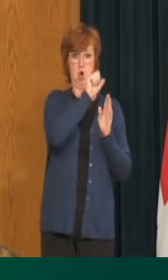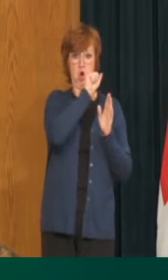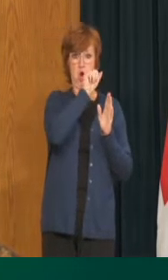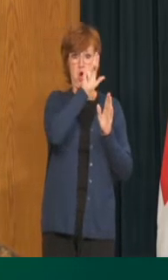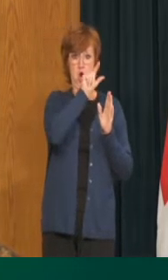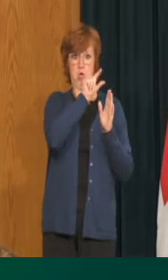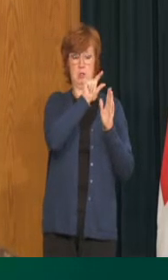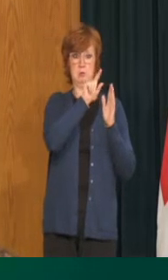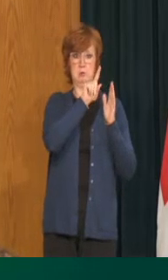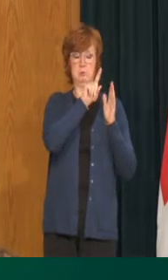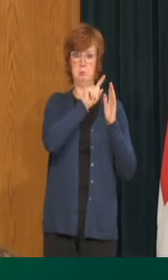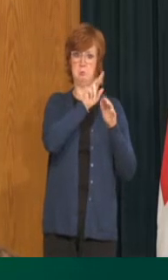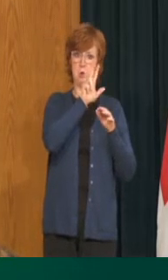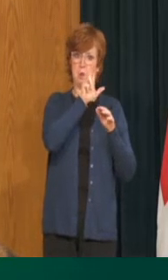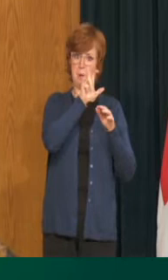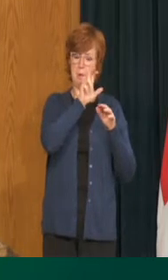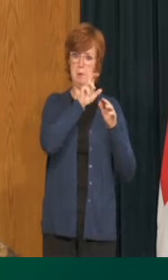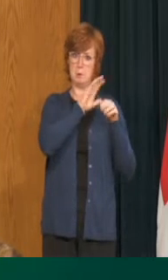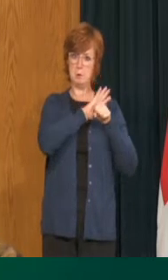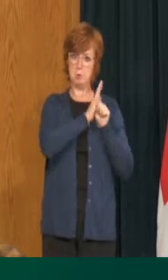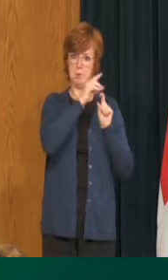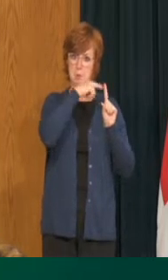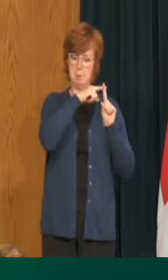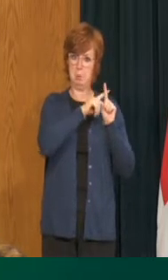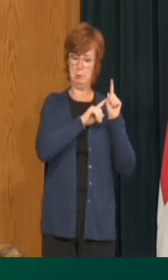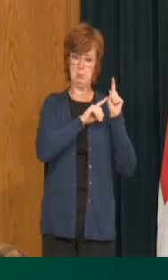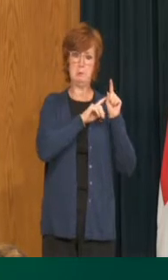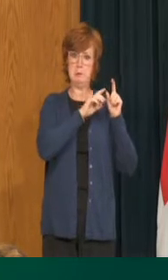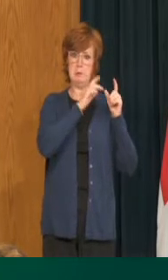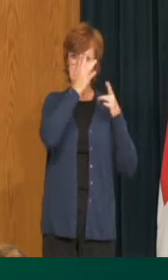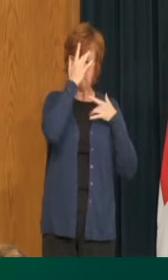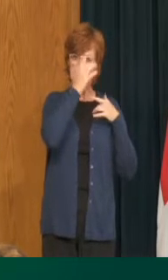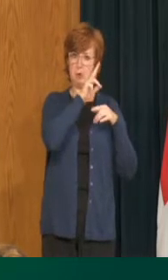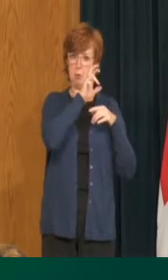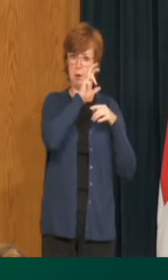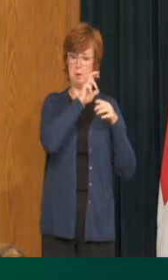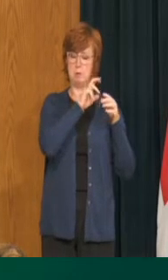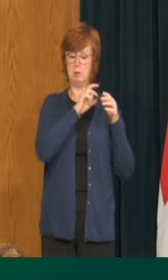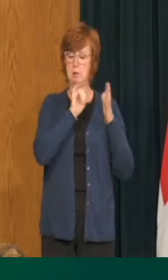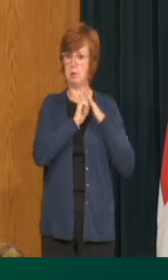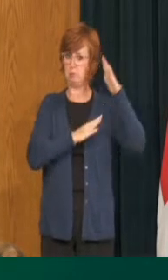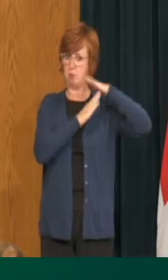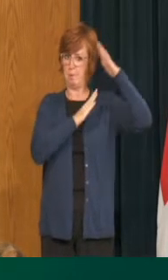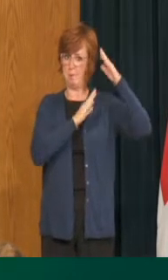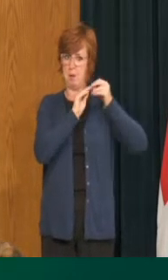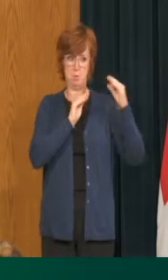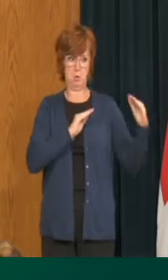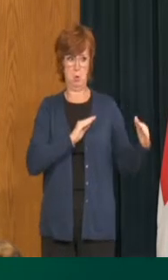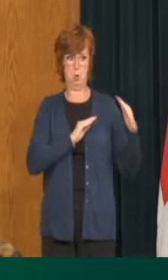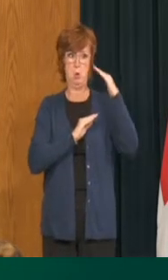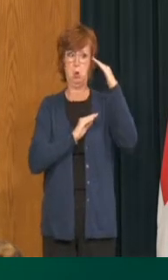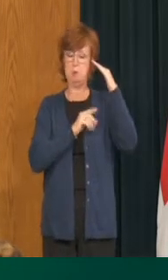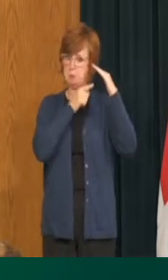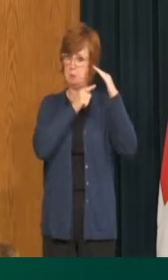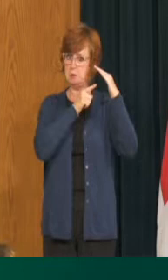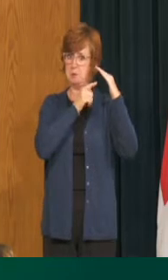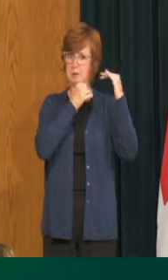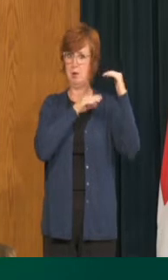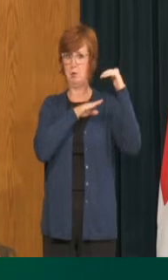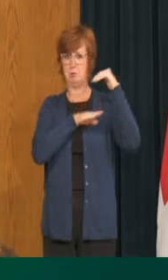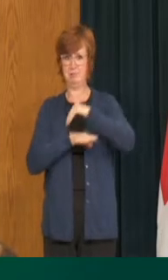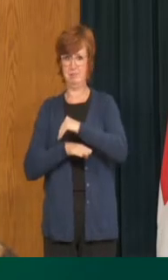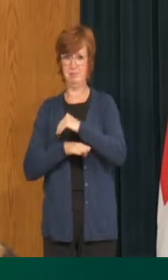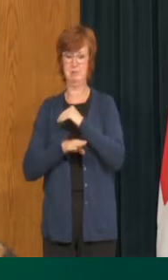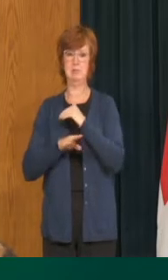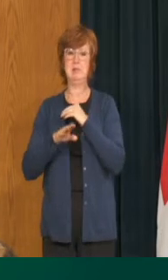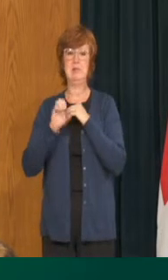cases, the highest numbers of active cases that we have seen in this province to date. As we enter September today, we are down to only 29